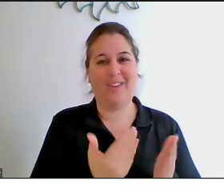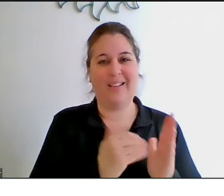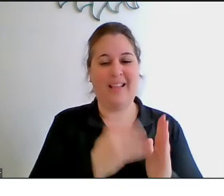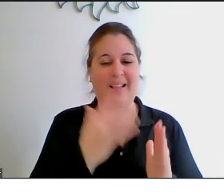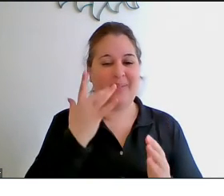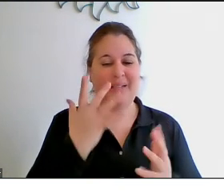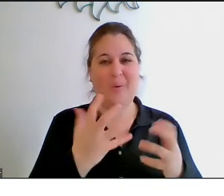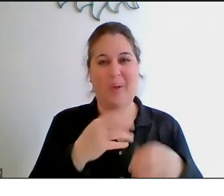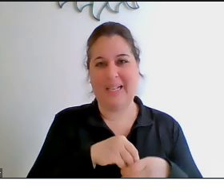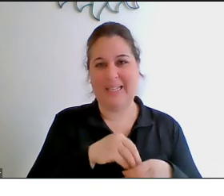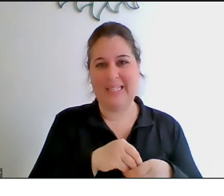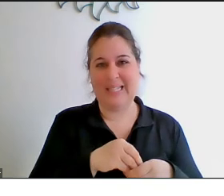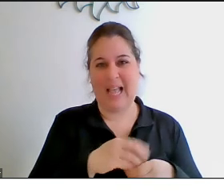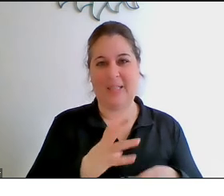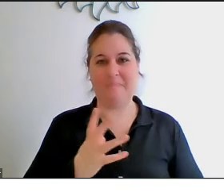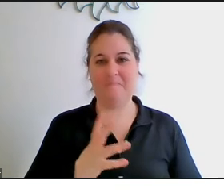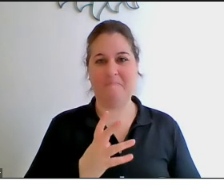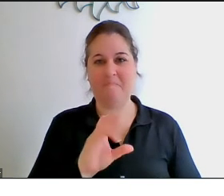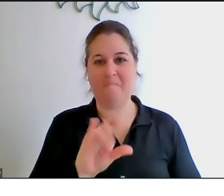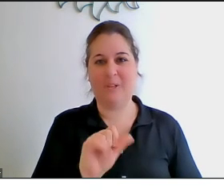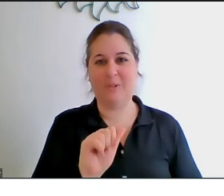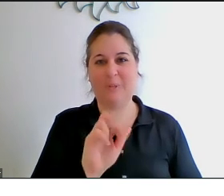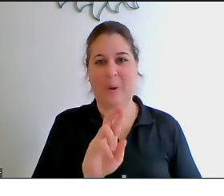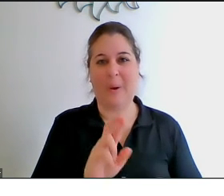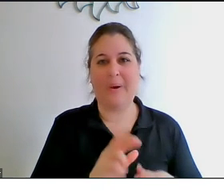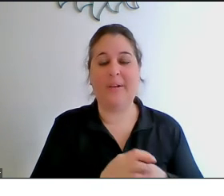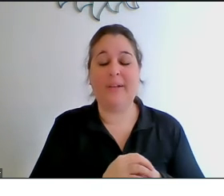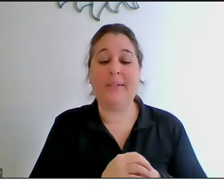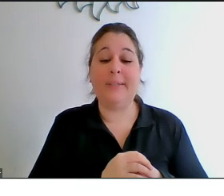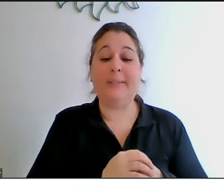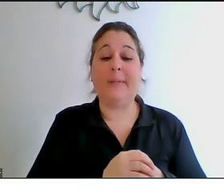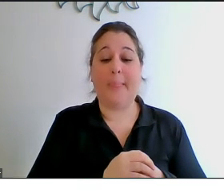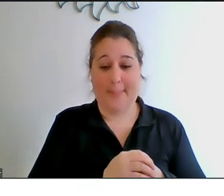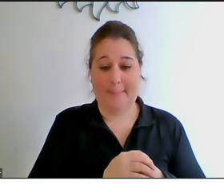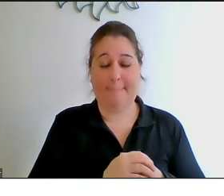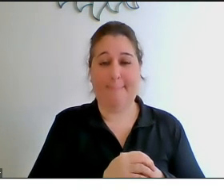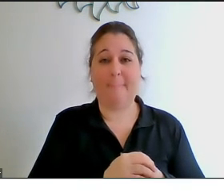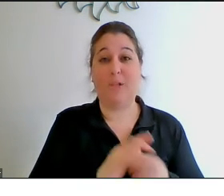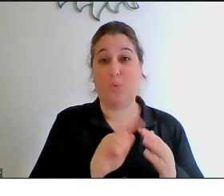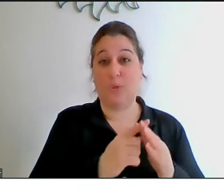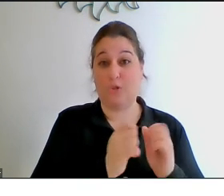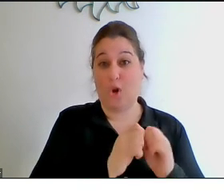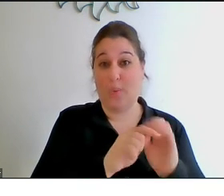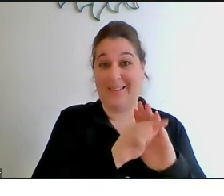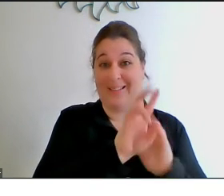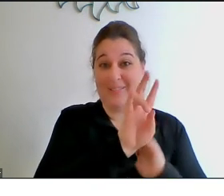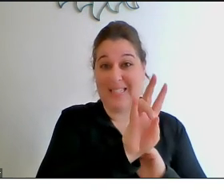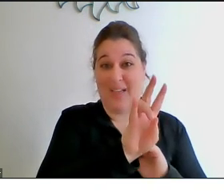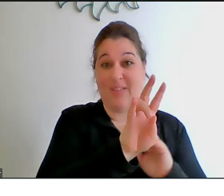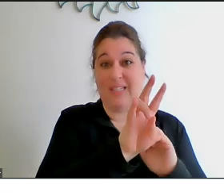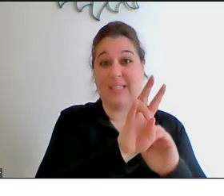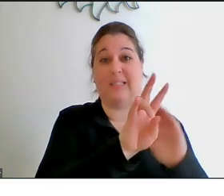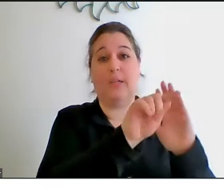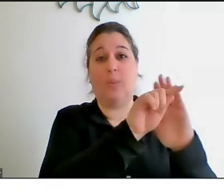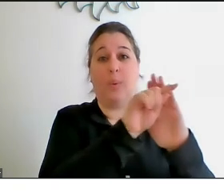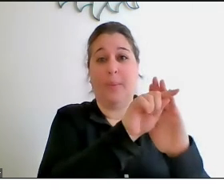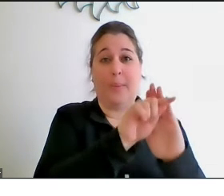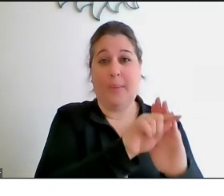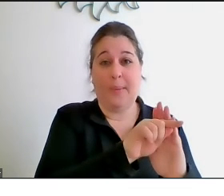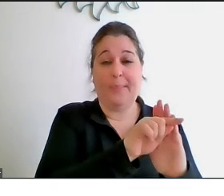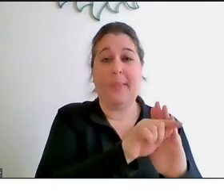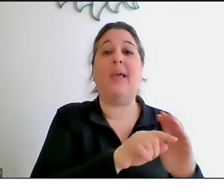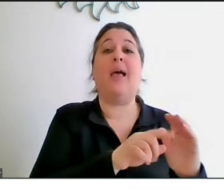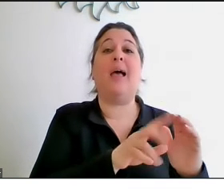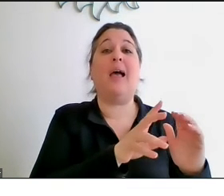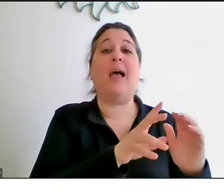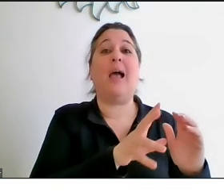1, 2, 3, 4, 5, 6, 7. And then I have 3 negatives. So I'm adding 3 negatives to the jar. I'm putting 3 negatives in